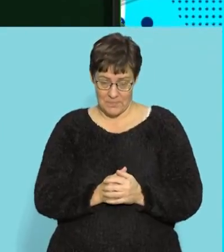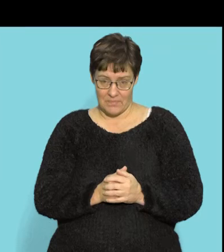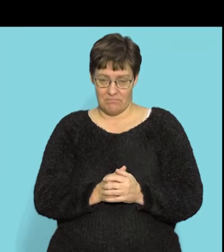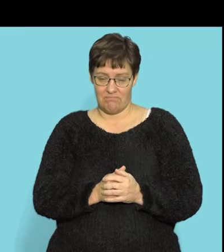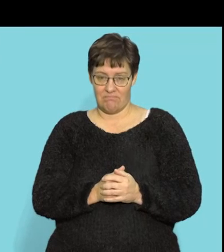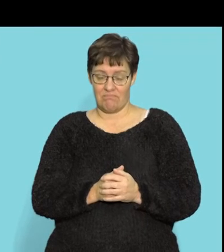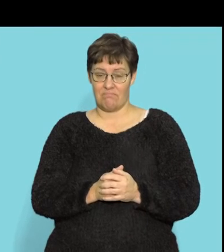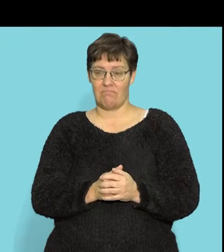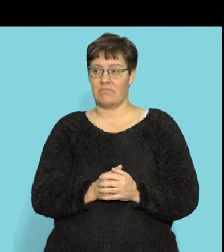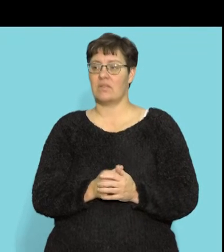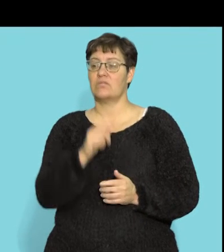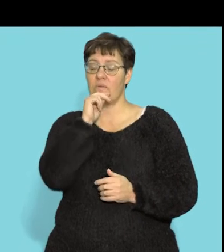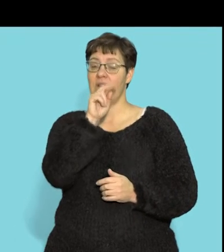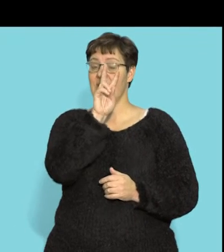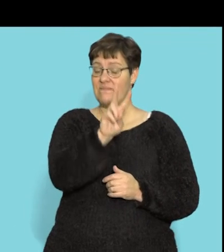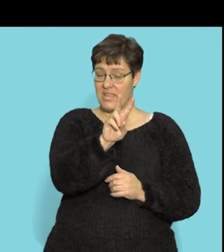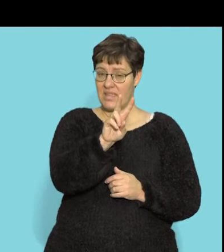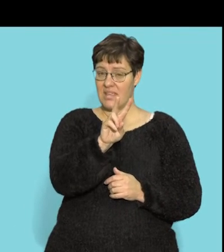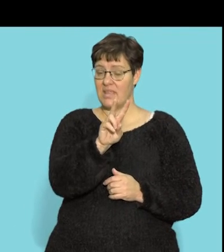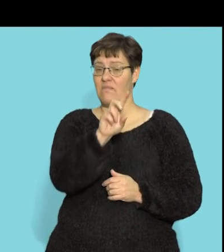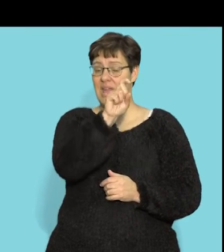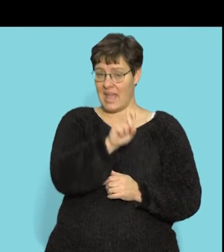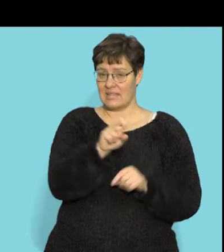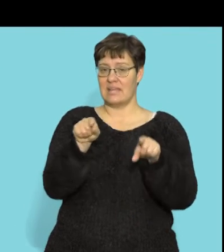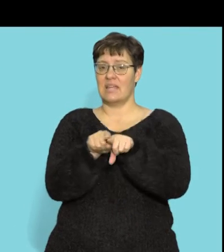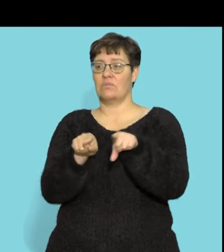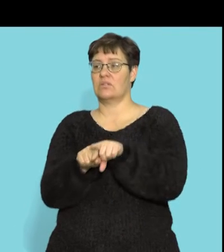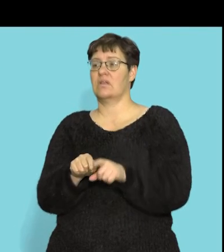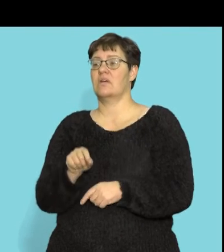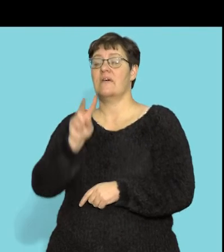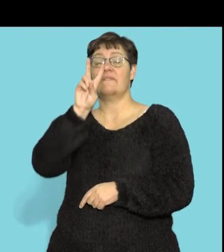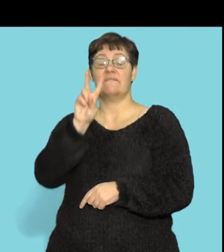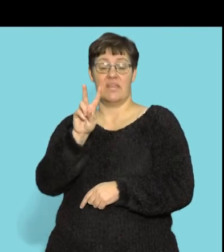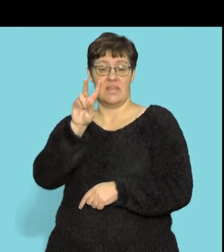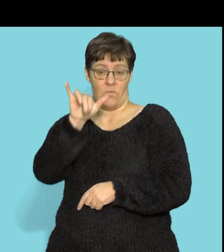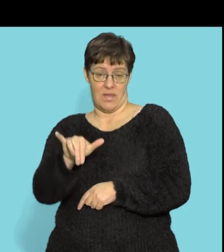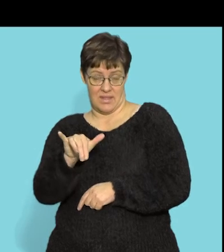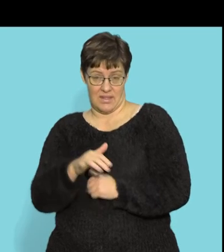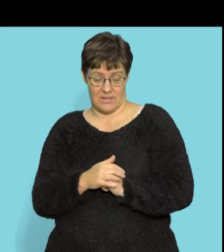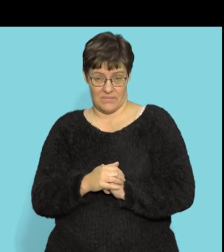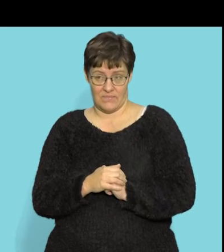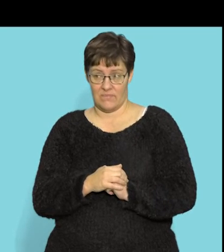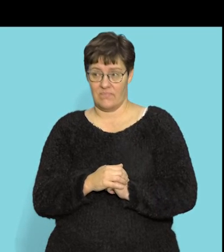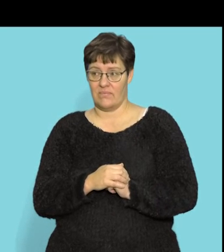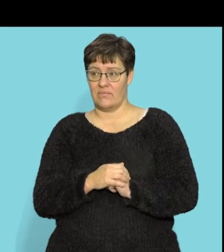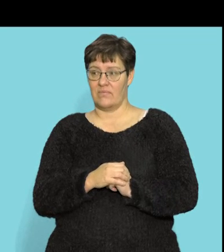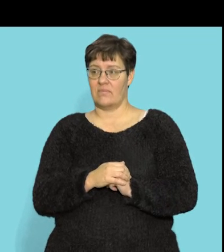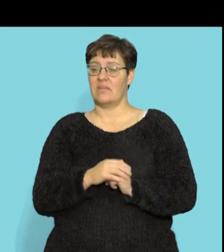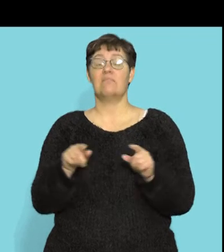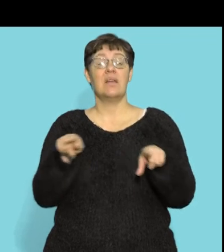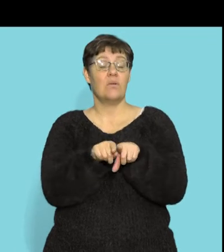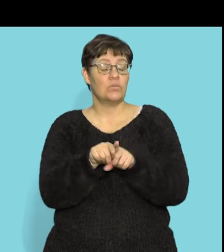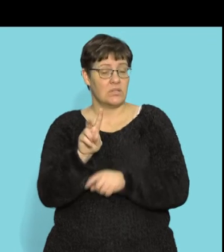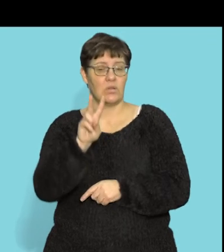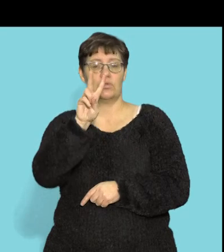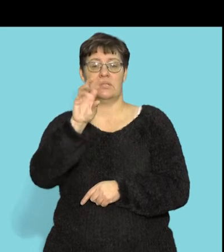other words, we are saying that V of X is equals to V across Y, right, which is equals